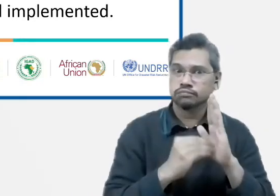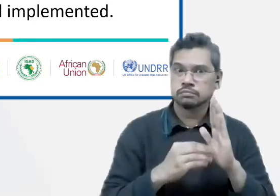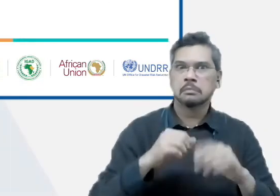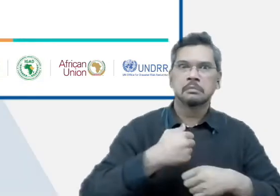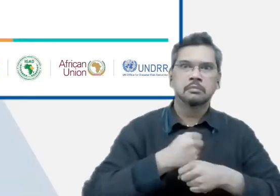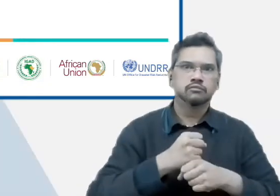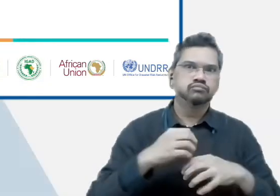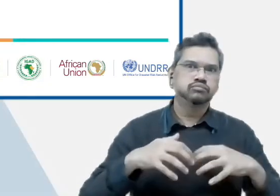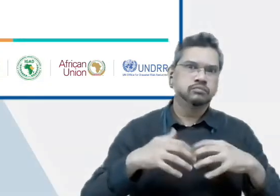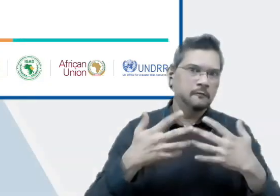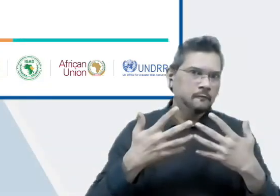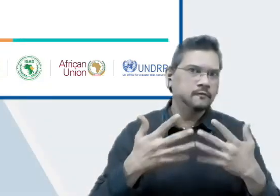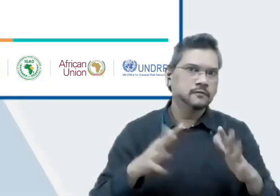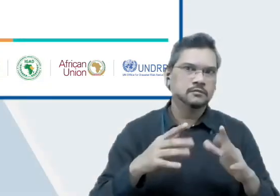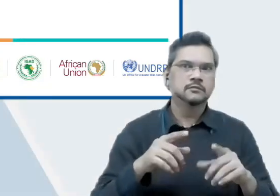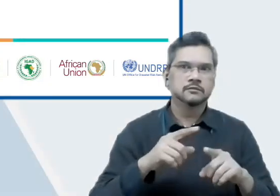states.